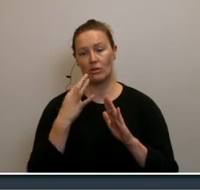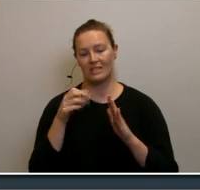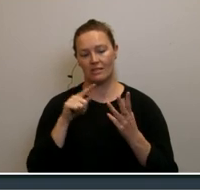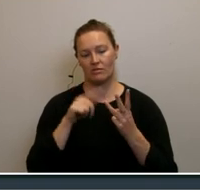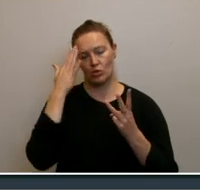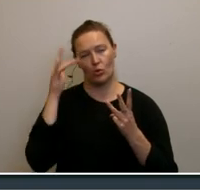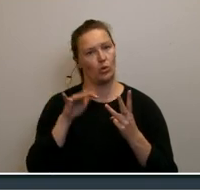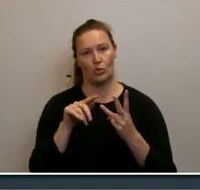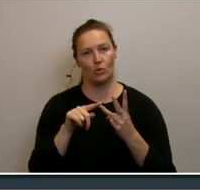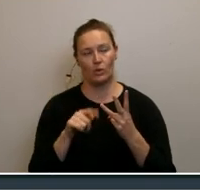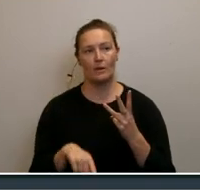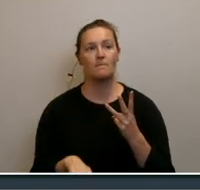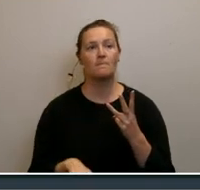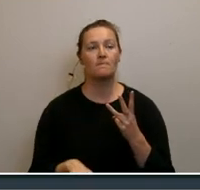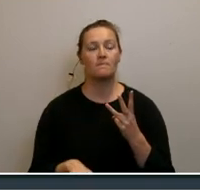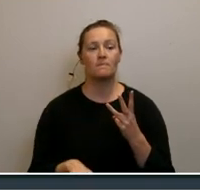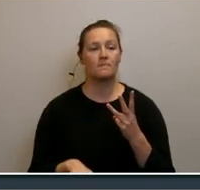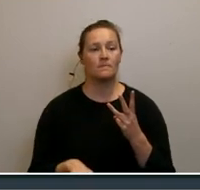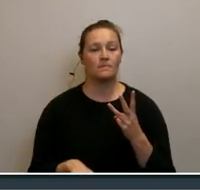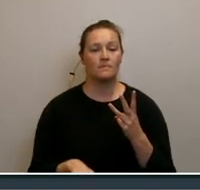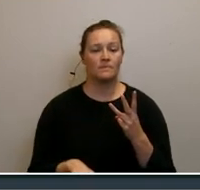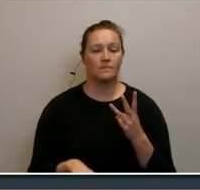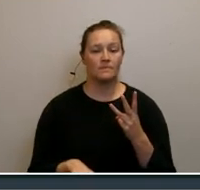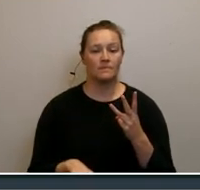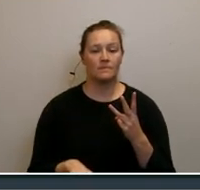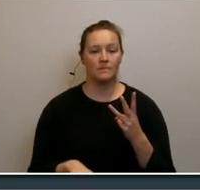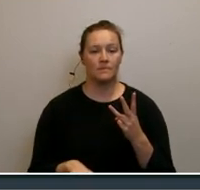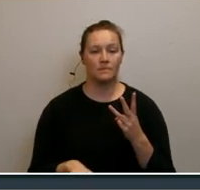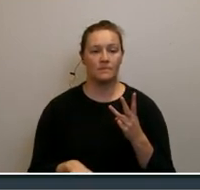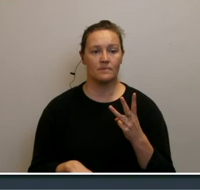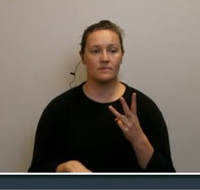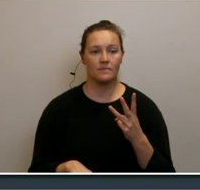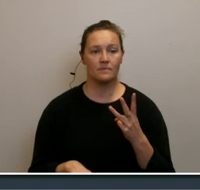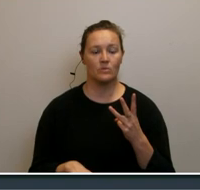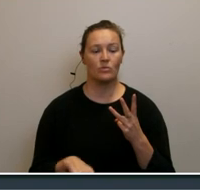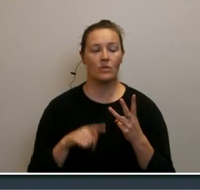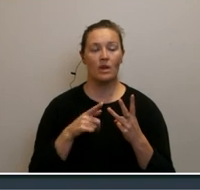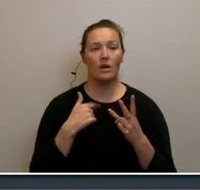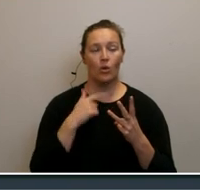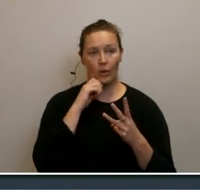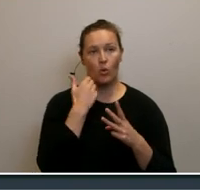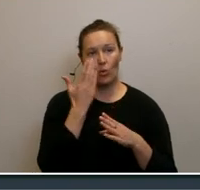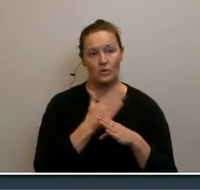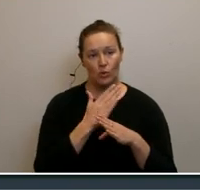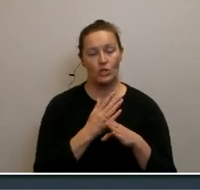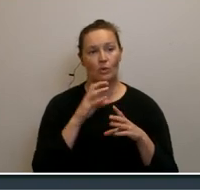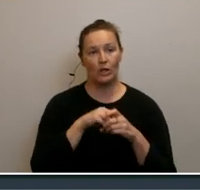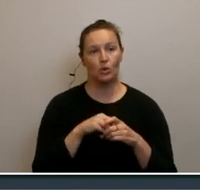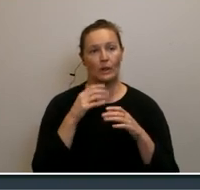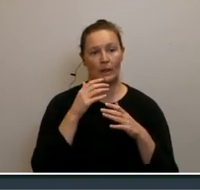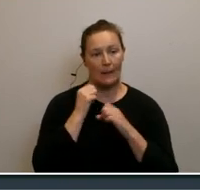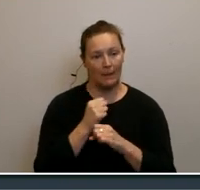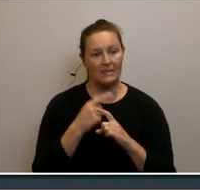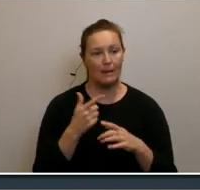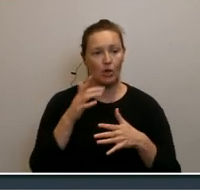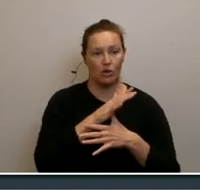know. Underlying this approach will always be working to include commitments and priorities.